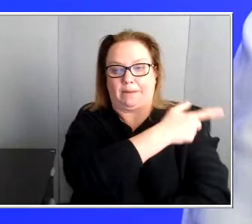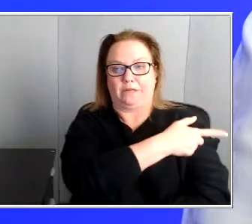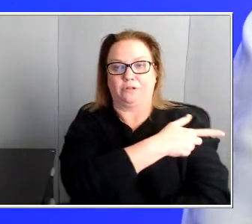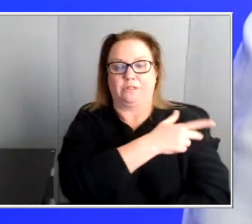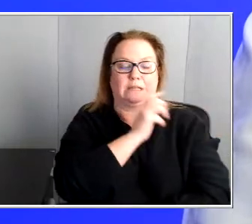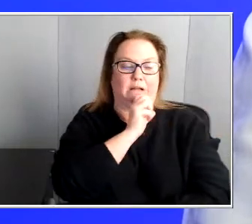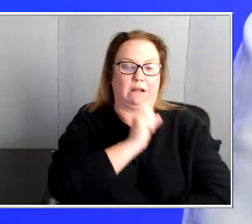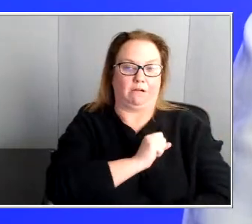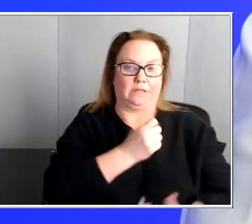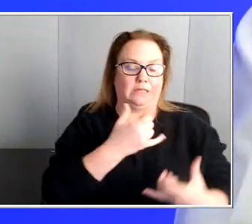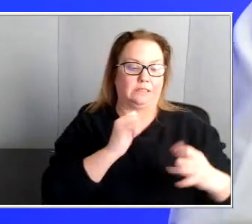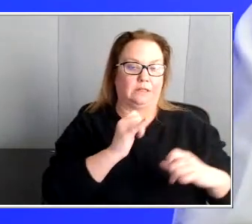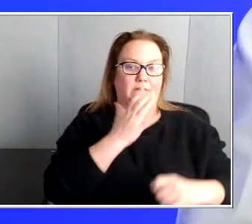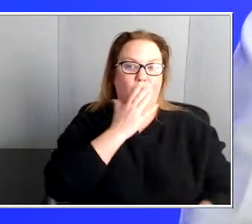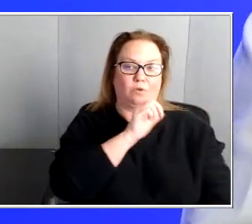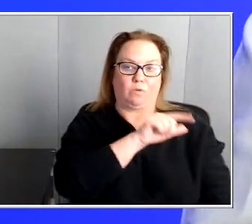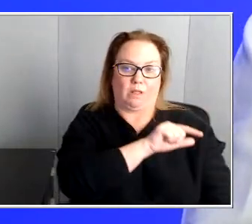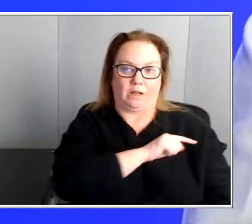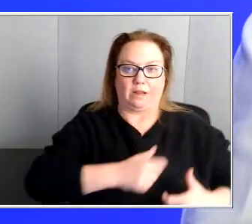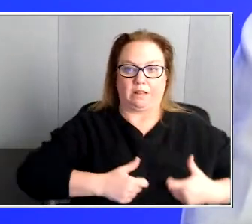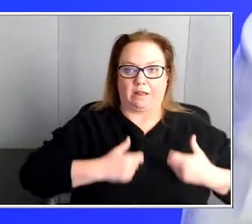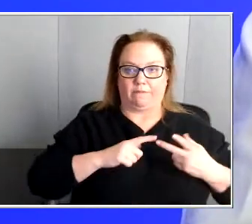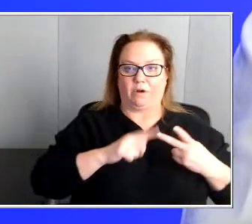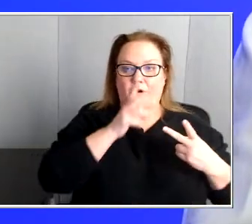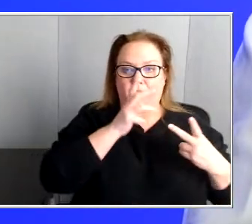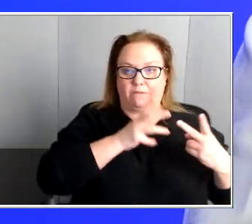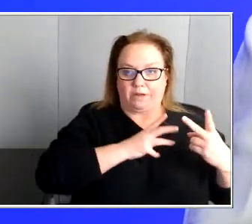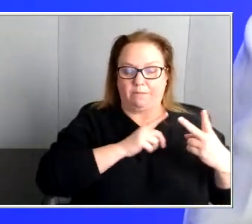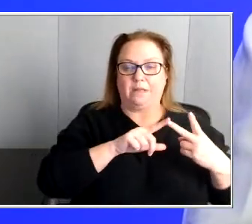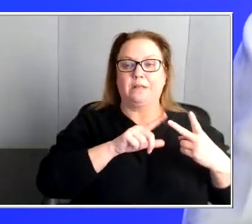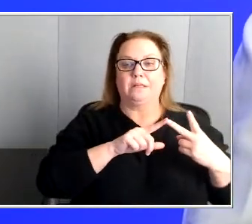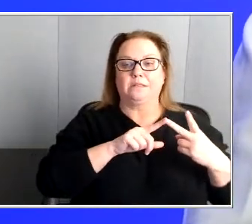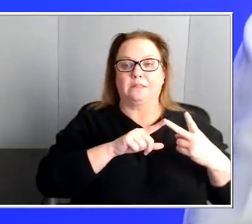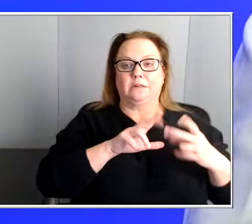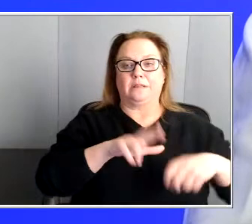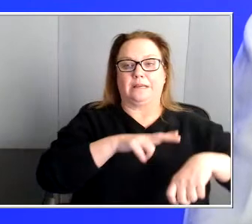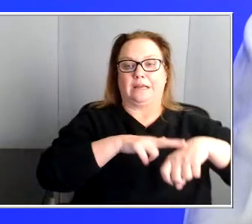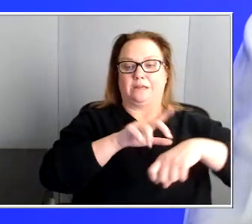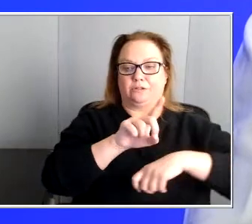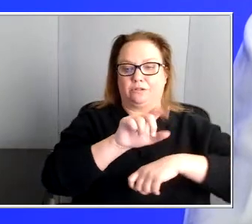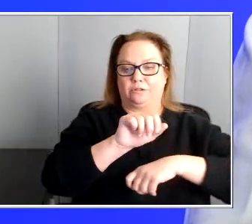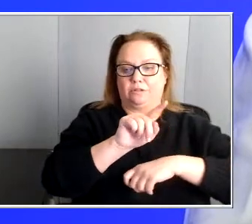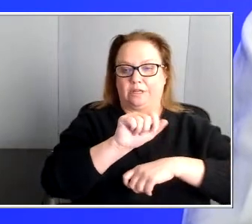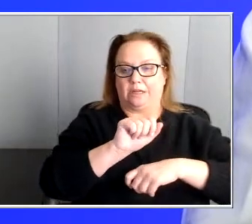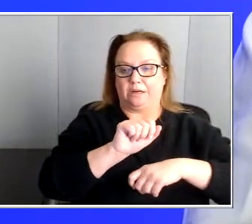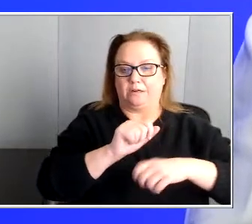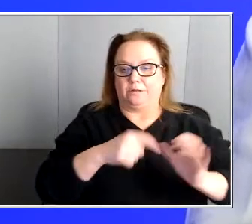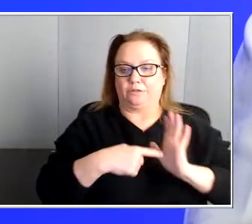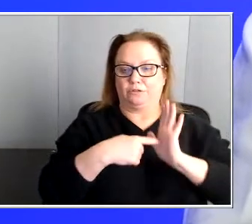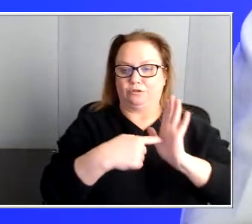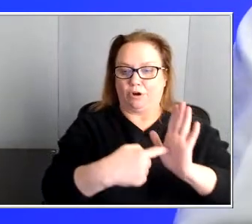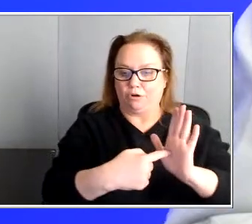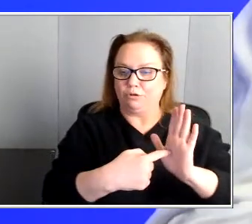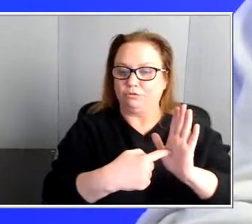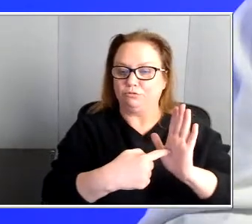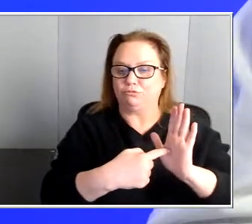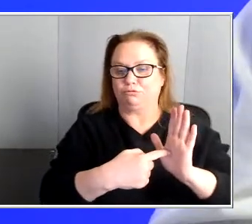still have good quality of life, or females, which where national data also shows not doing LVADs, who qualify for